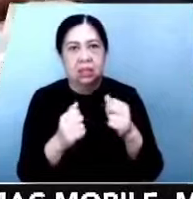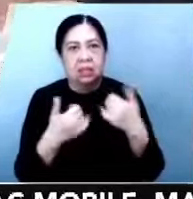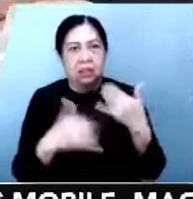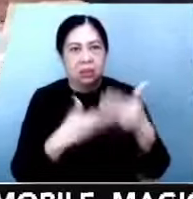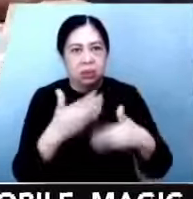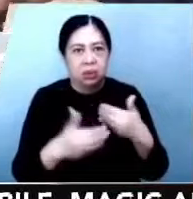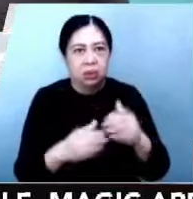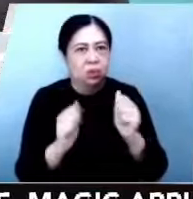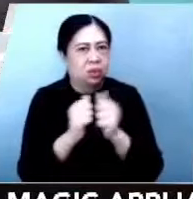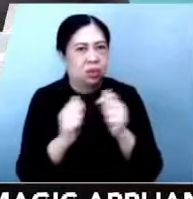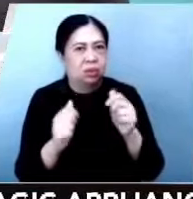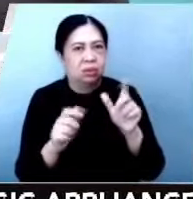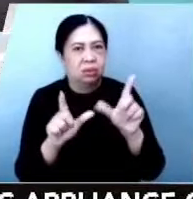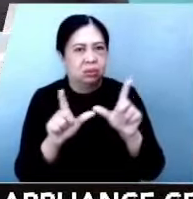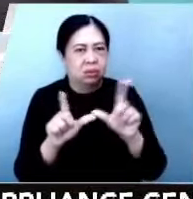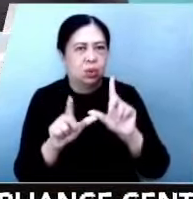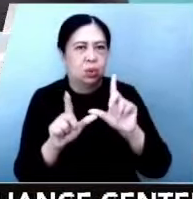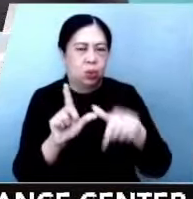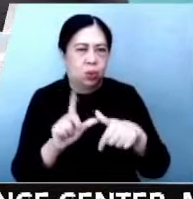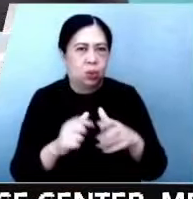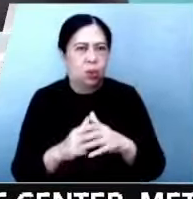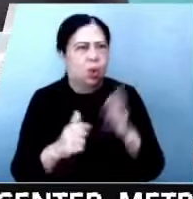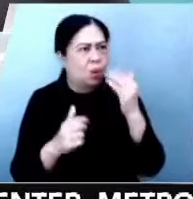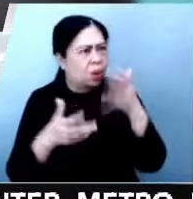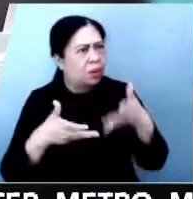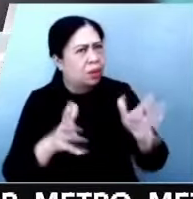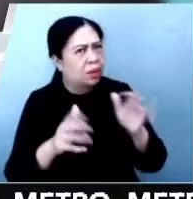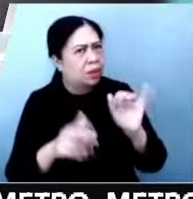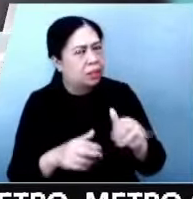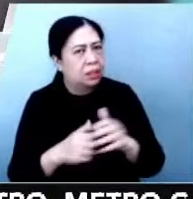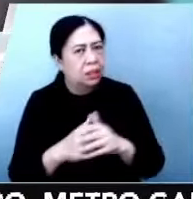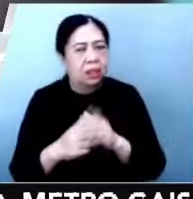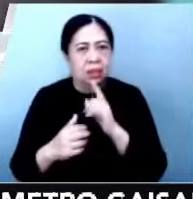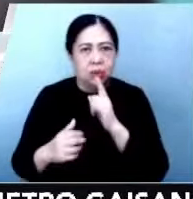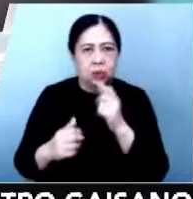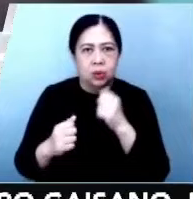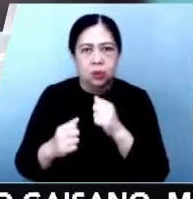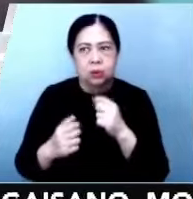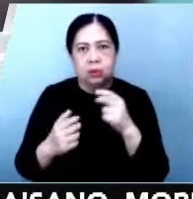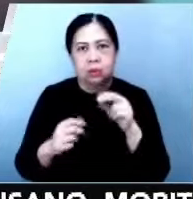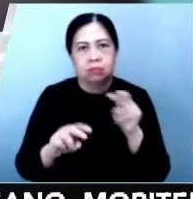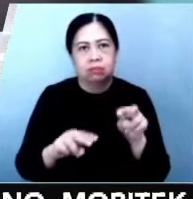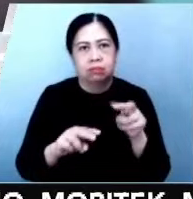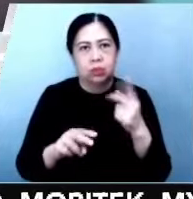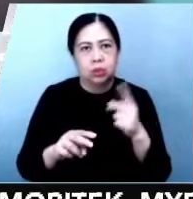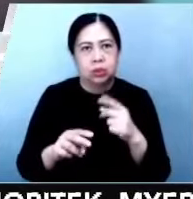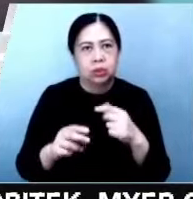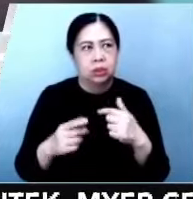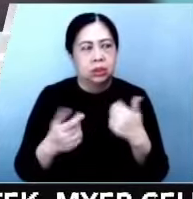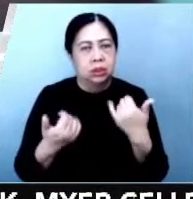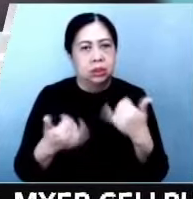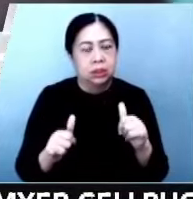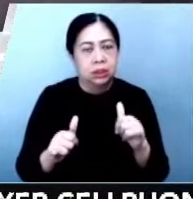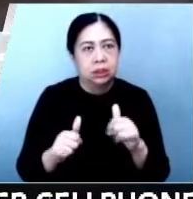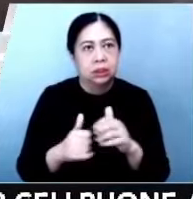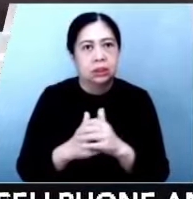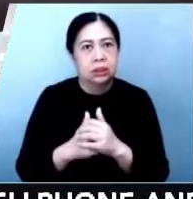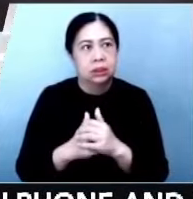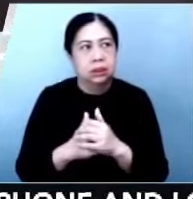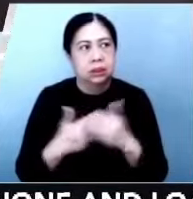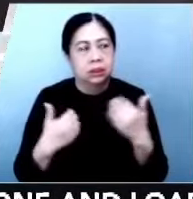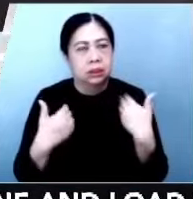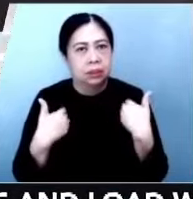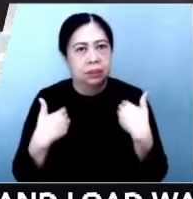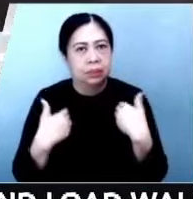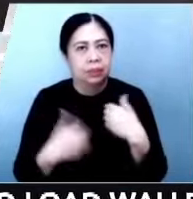yung pinababayaan yan? We are, for the enforcement side, sir, we are still having these RCSUs